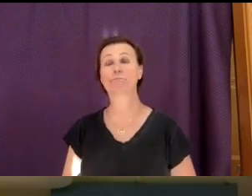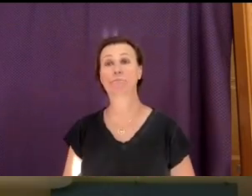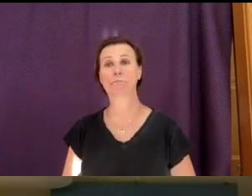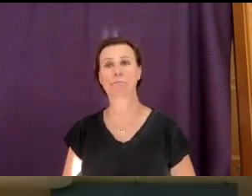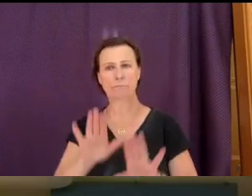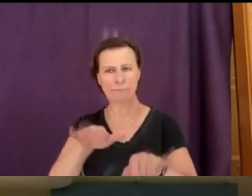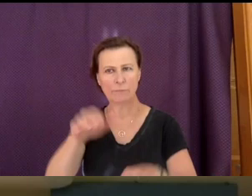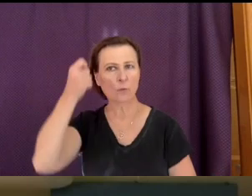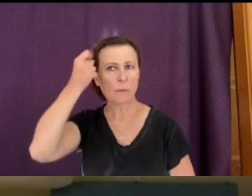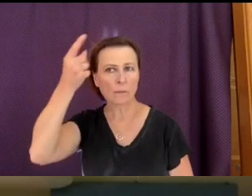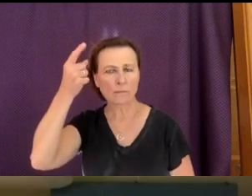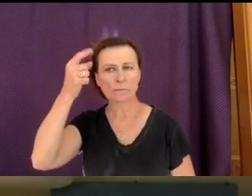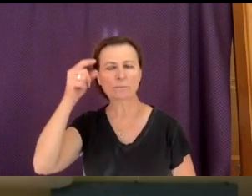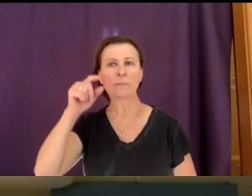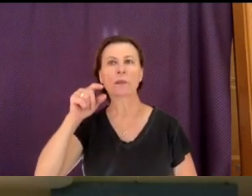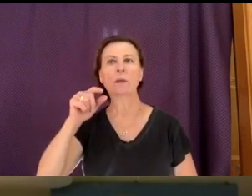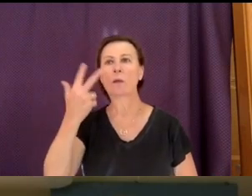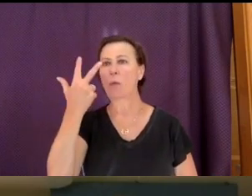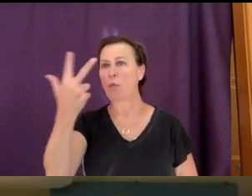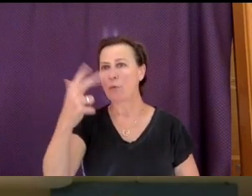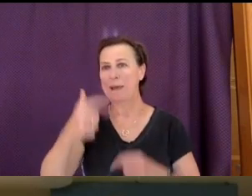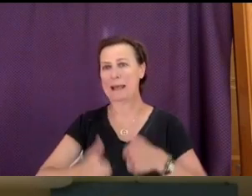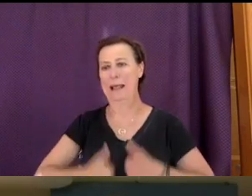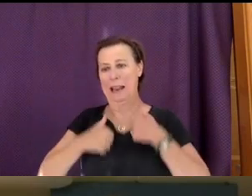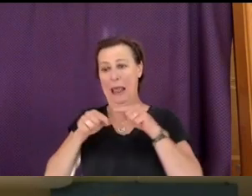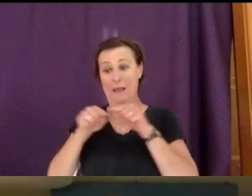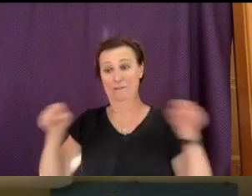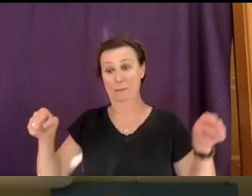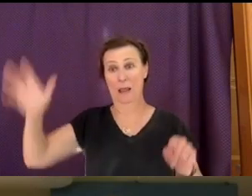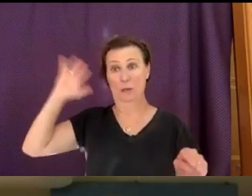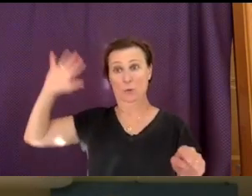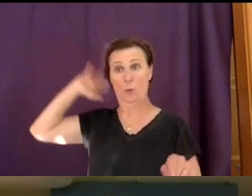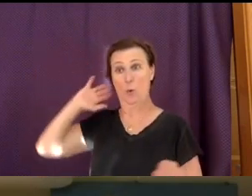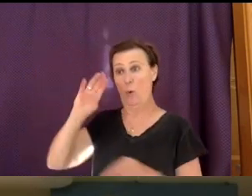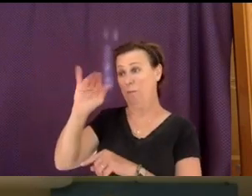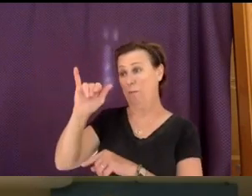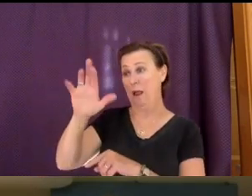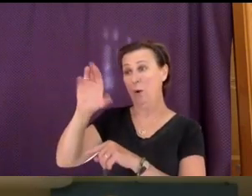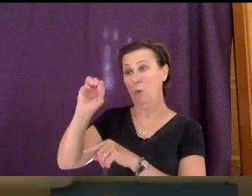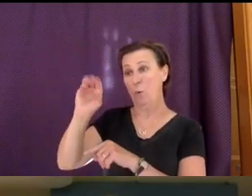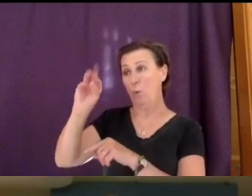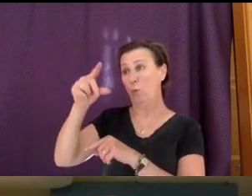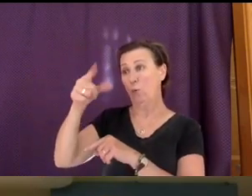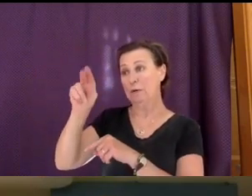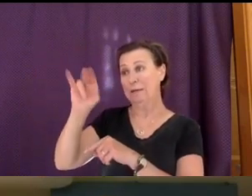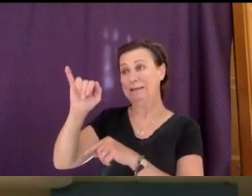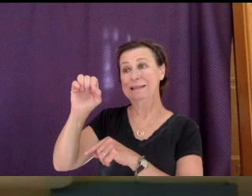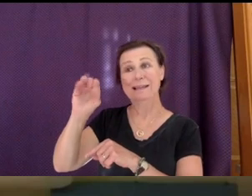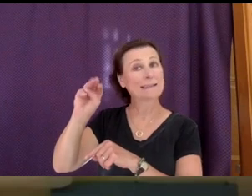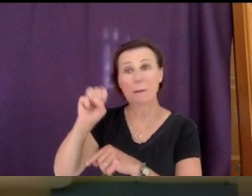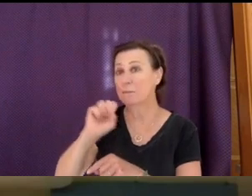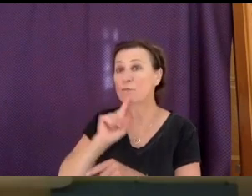Remember, 3 lifespans ago, microorganisms were literally unknown.